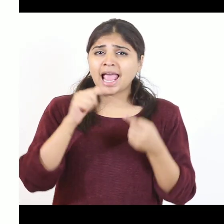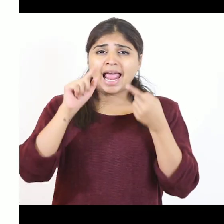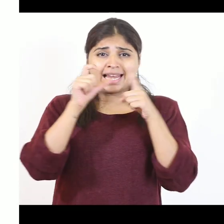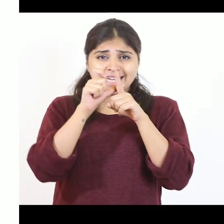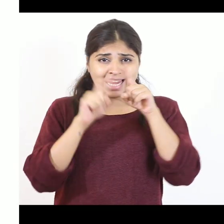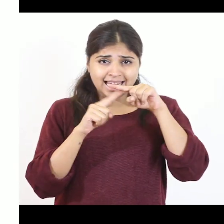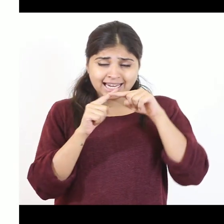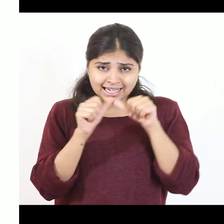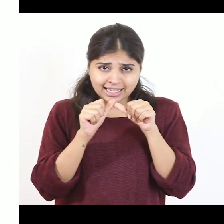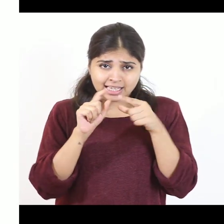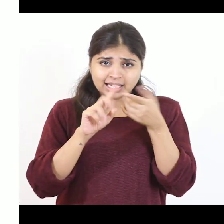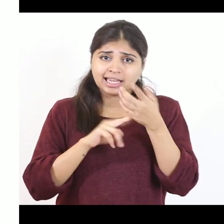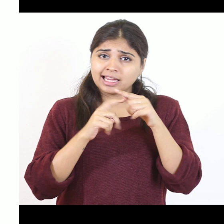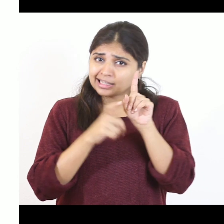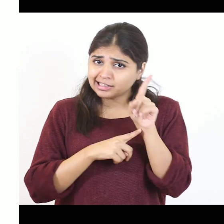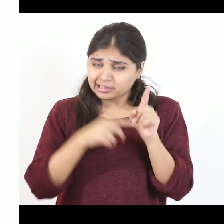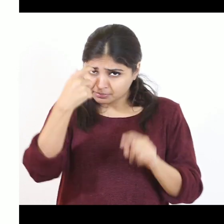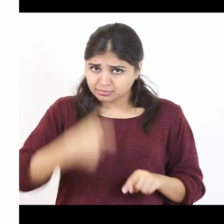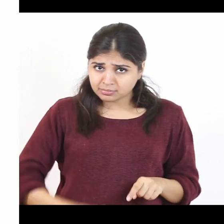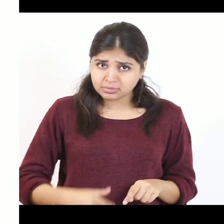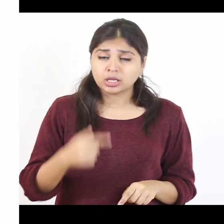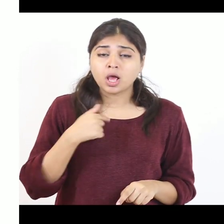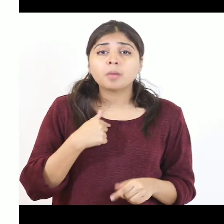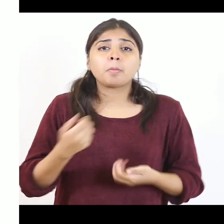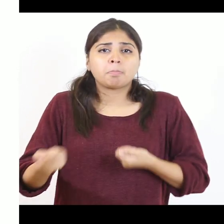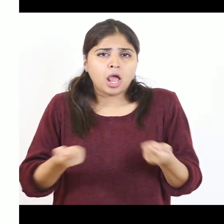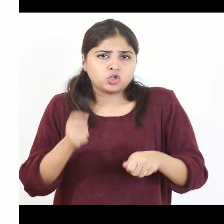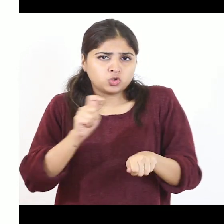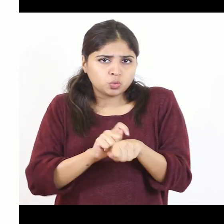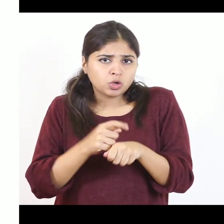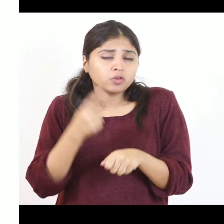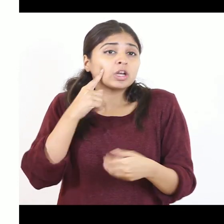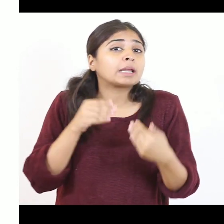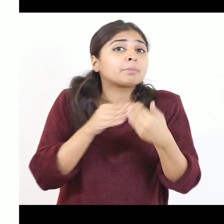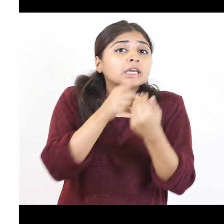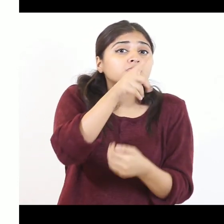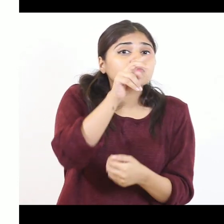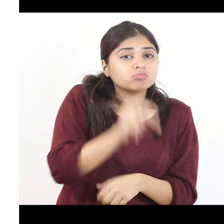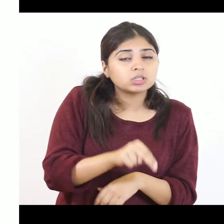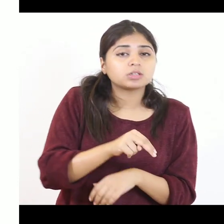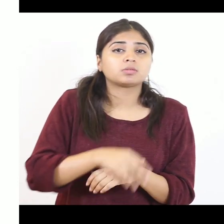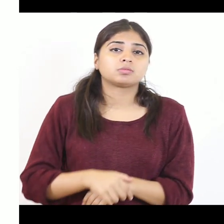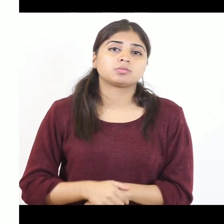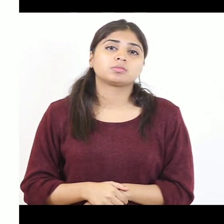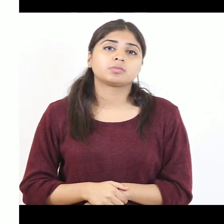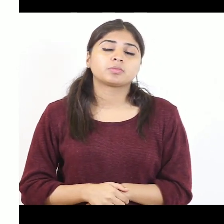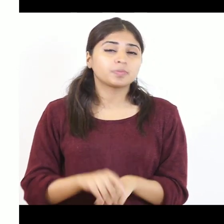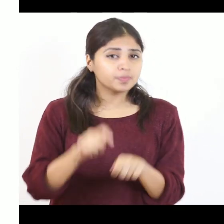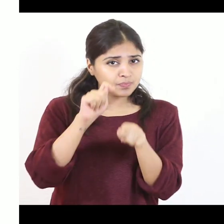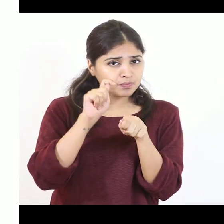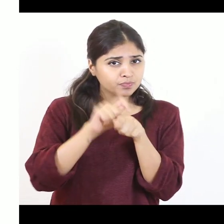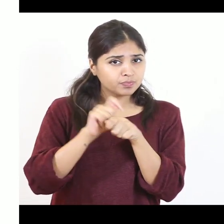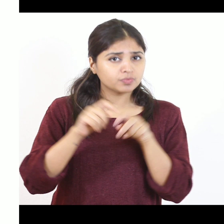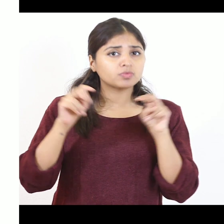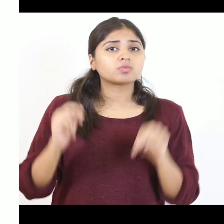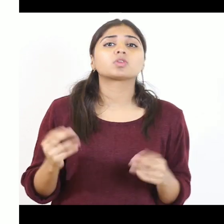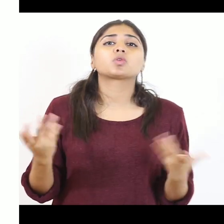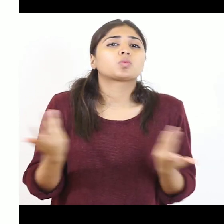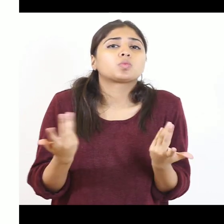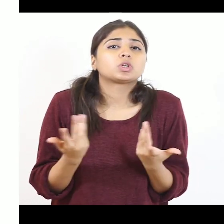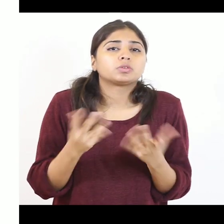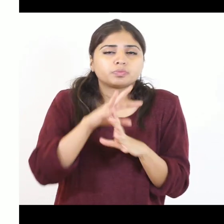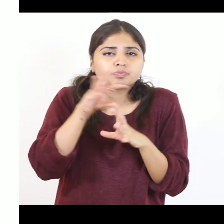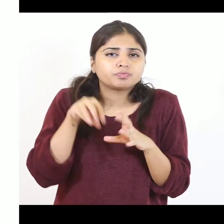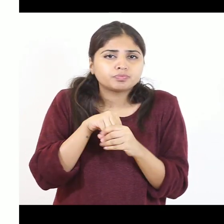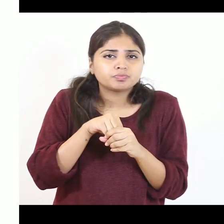Work requirement. As a data entry operator, you must manage your work in order to meet the requirements. The